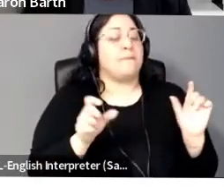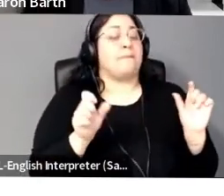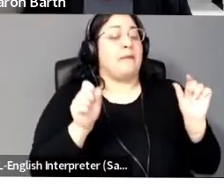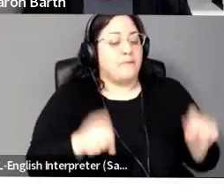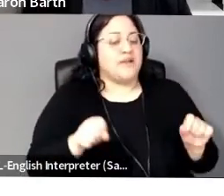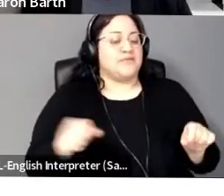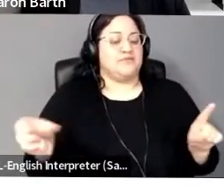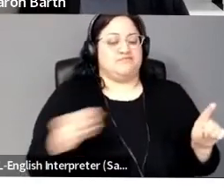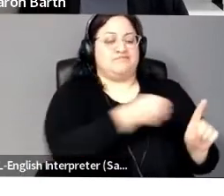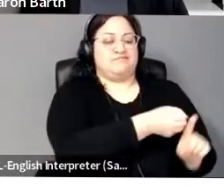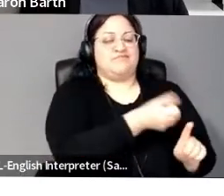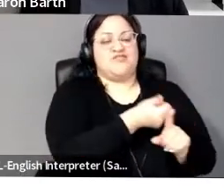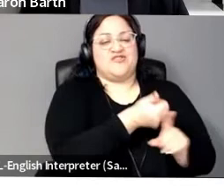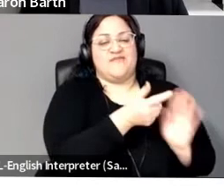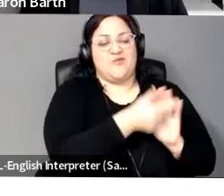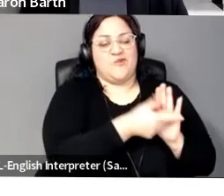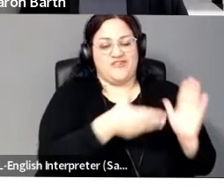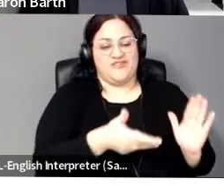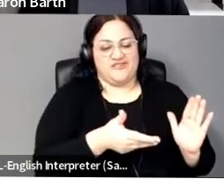numbers,